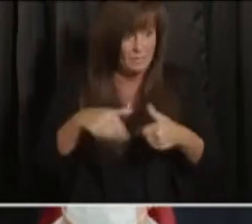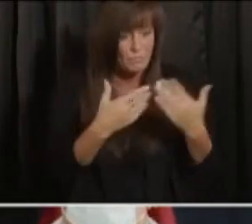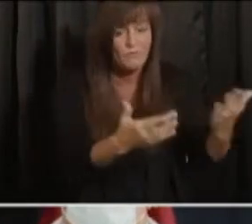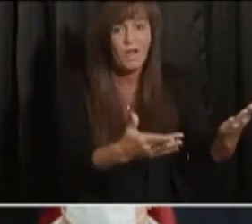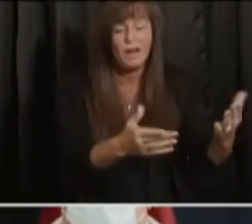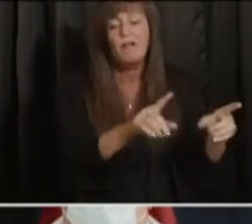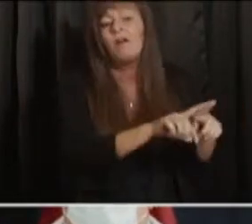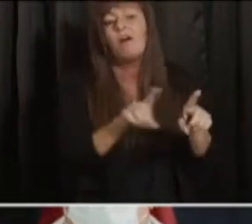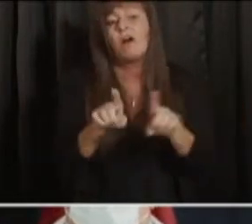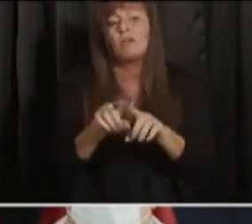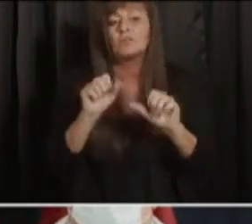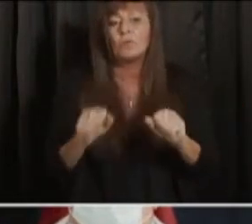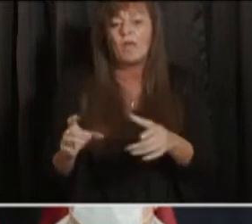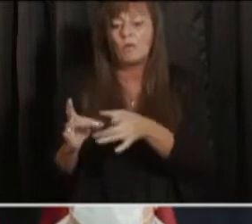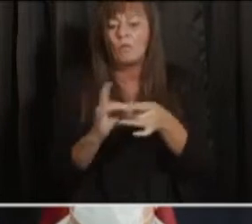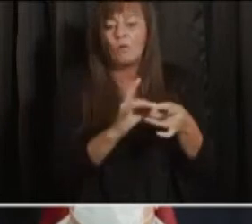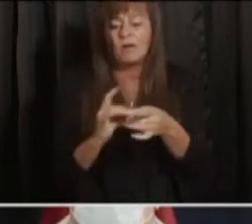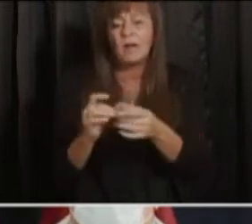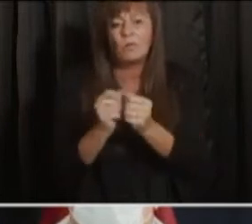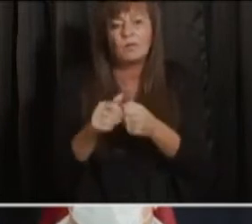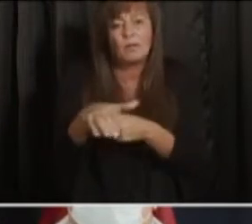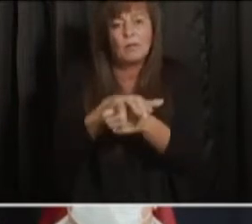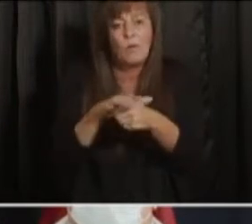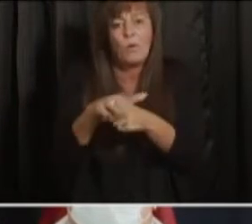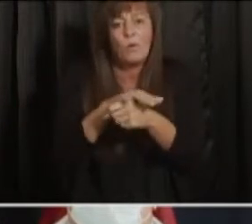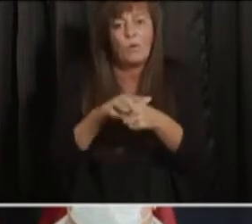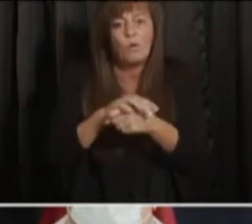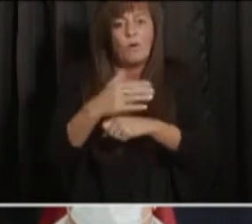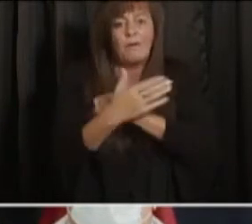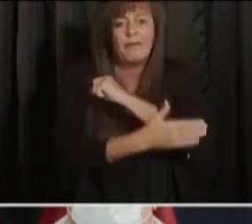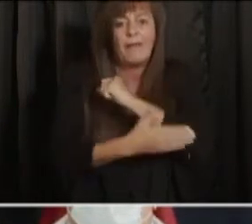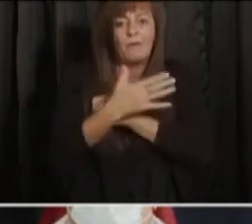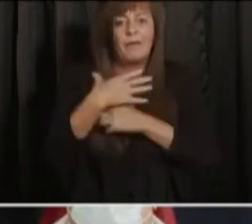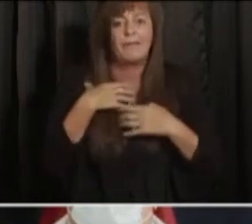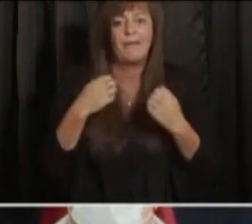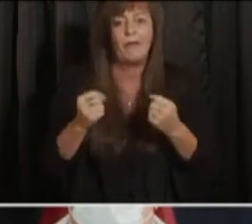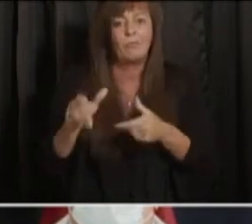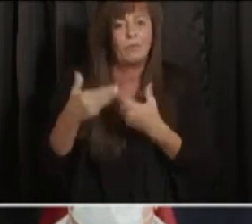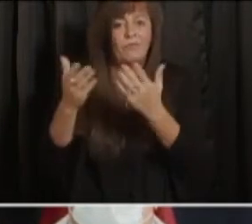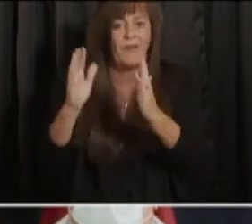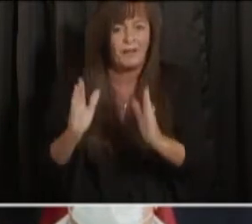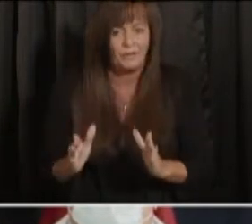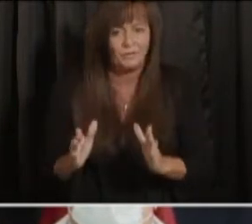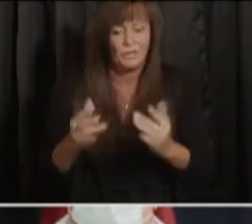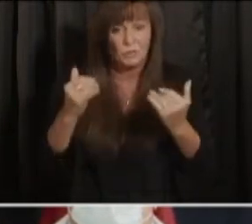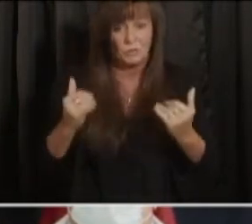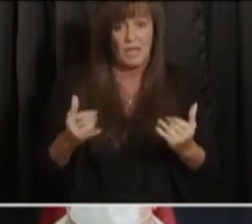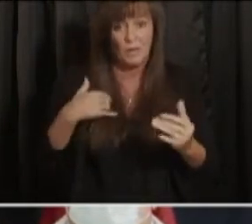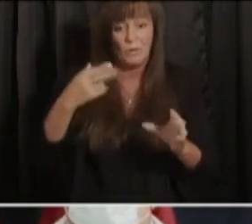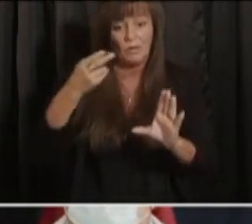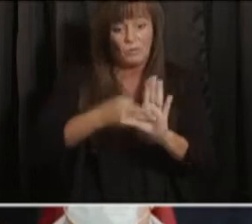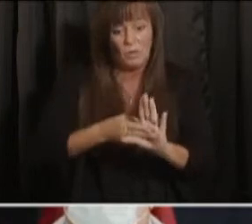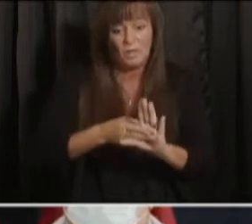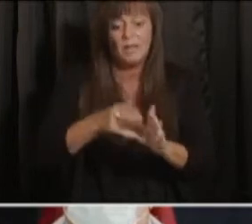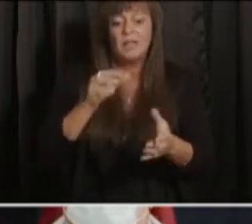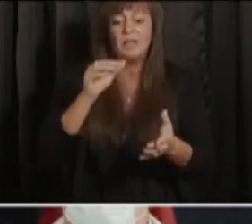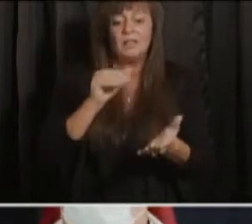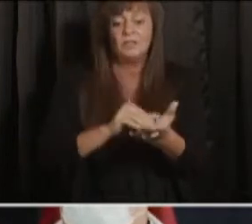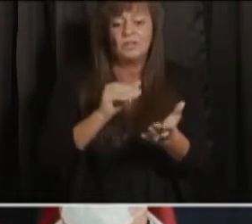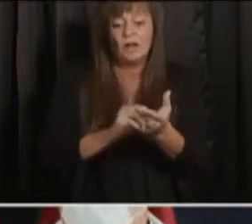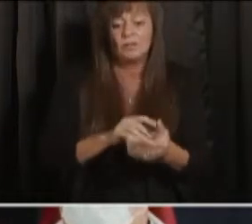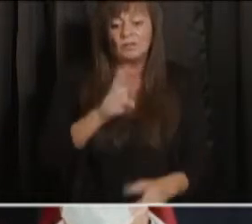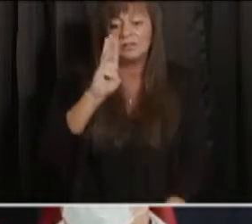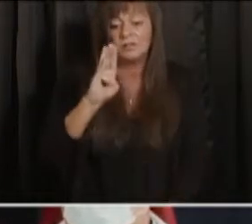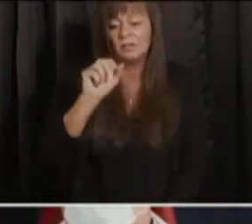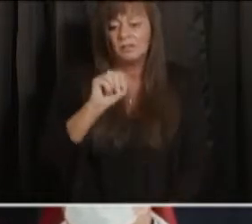that with a local provider or county health, but the state is happy to do that as well. We are joined by Dr. Bajaj, the Pediatric